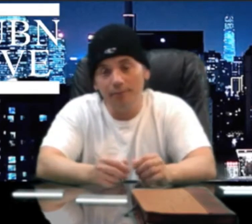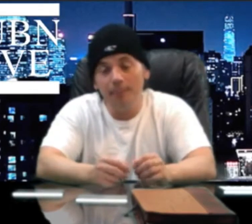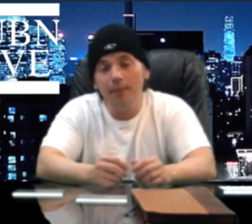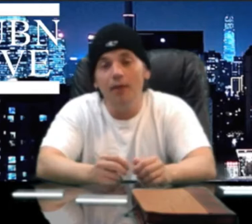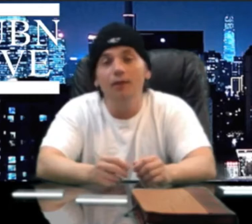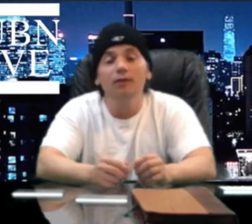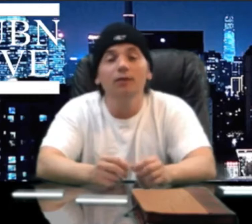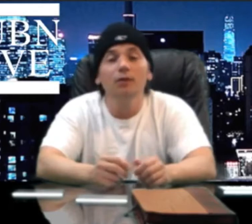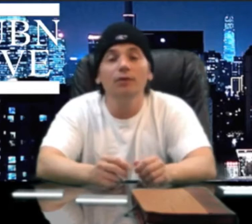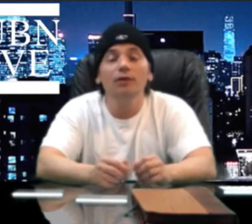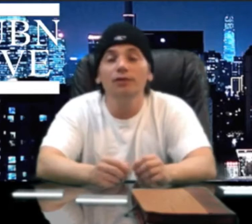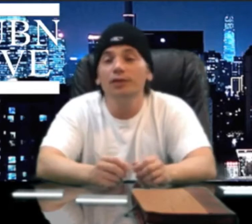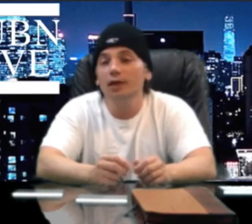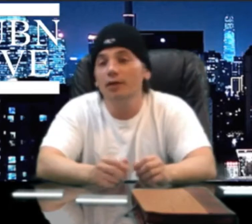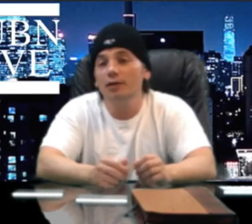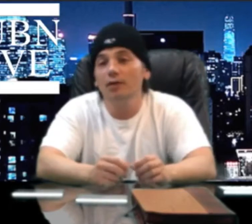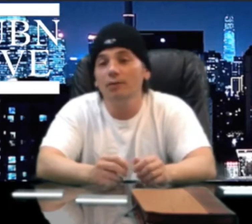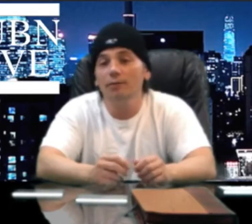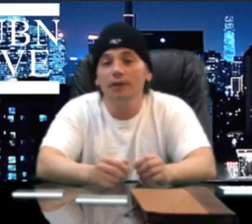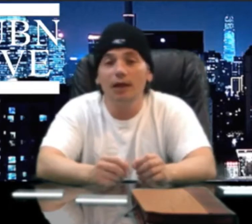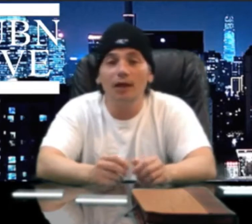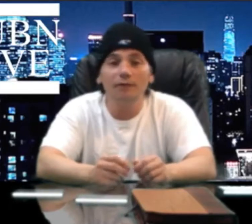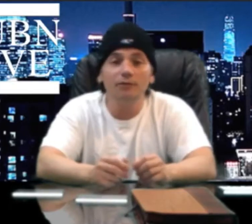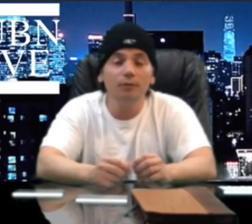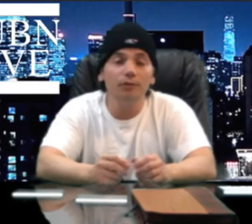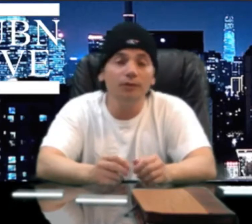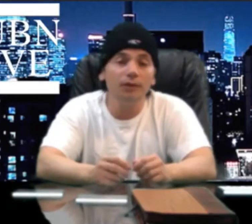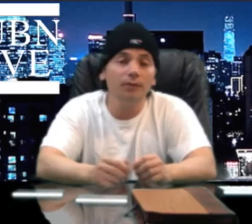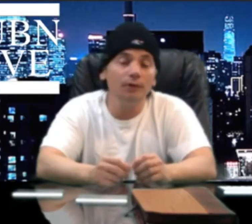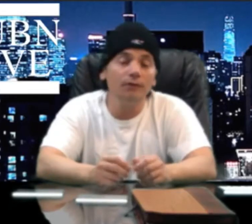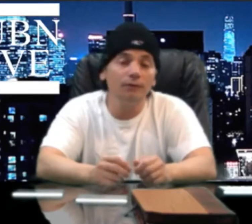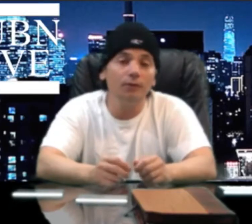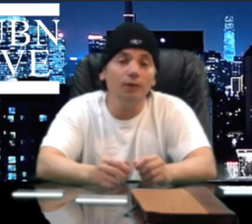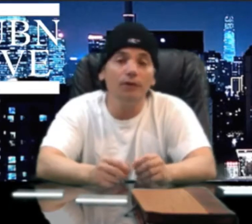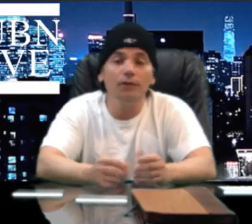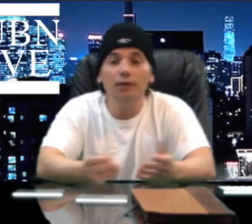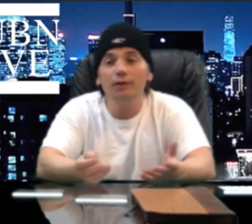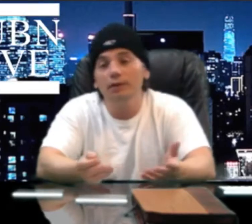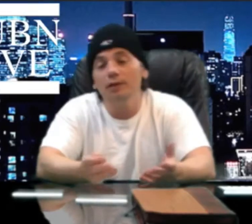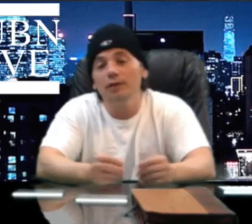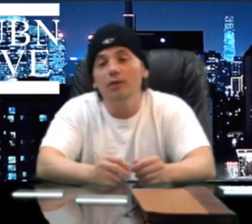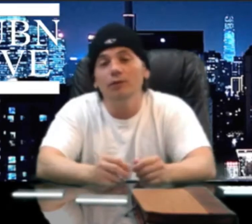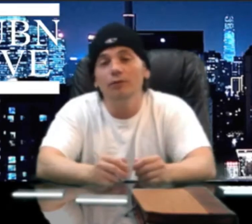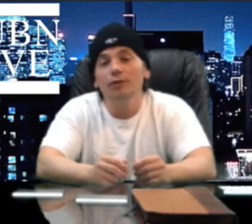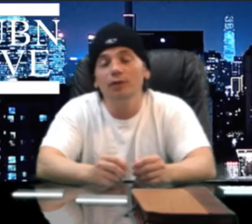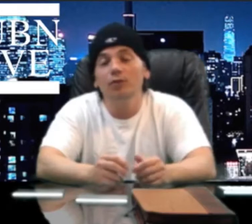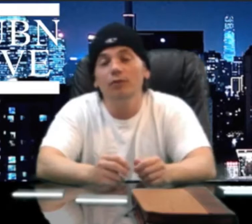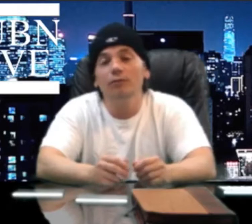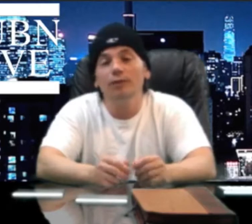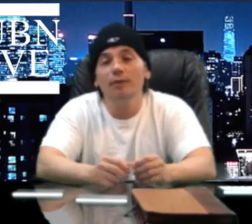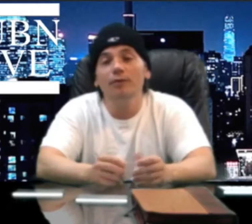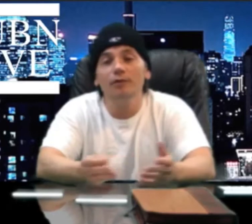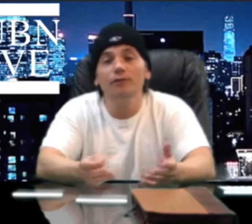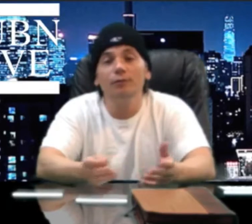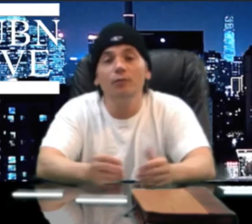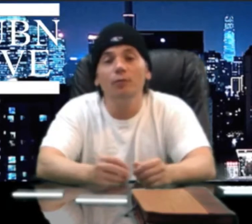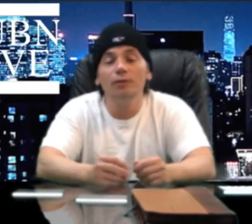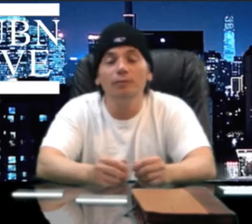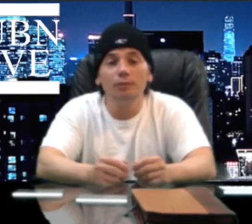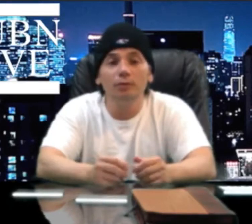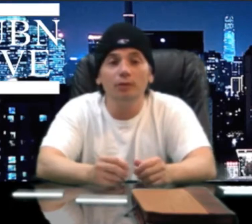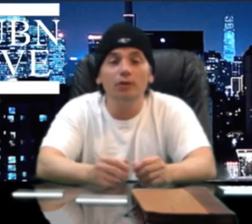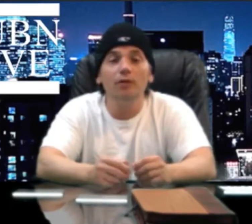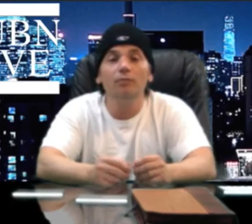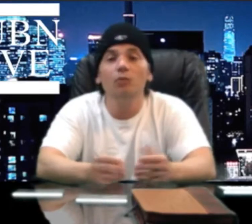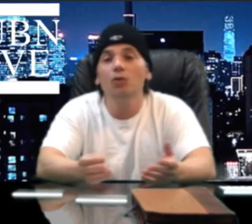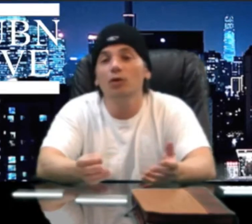CUBNLive.com. Go there, check out all of what we have, support the network if you want, and hopefully we can grow from that. We're looking for more